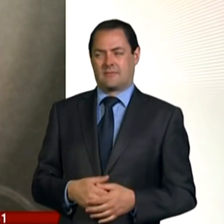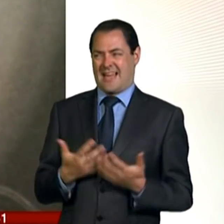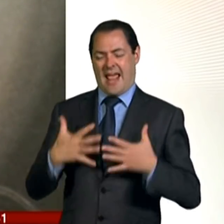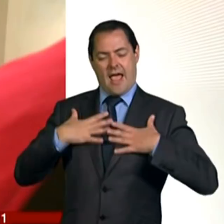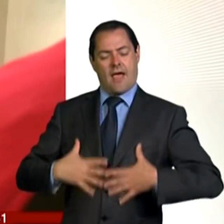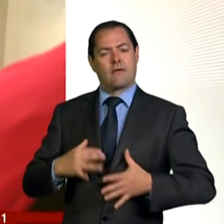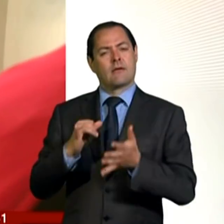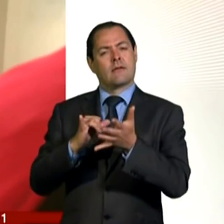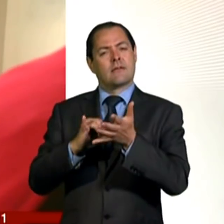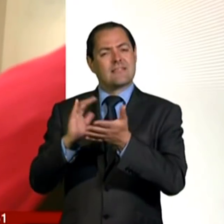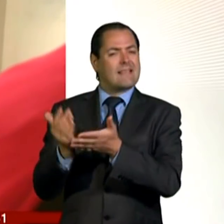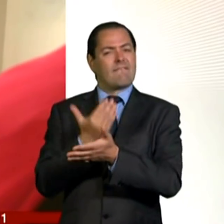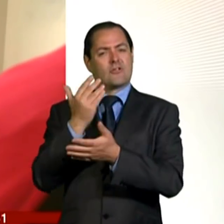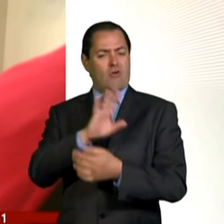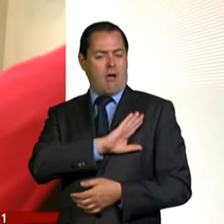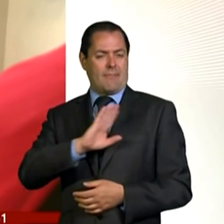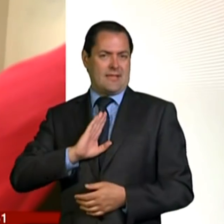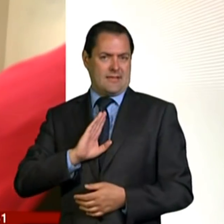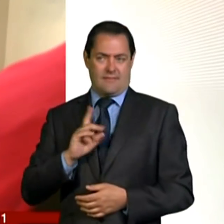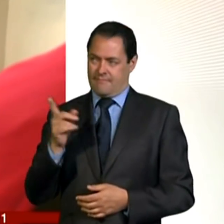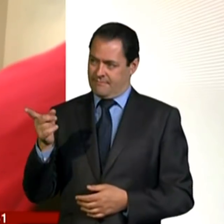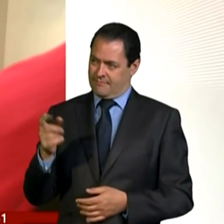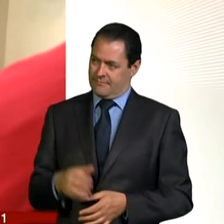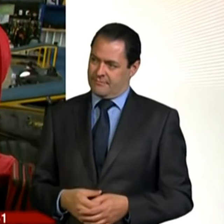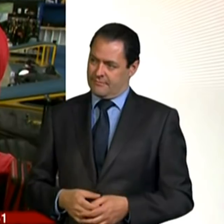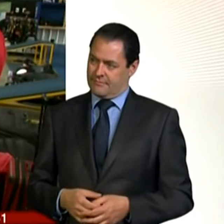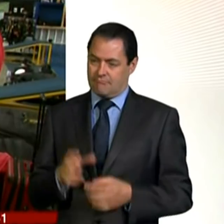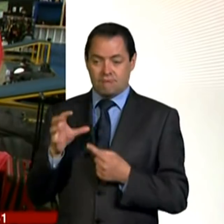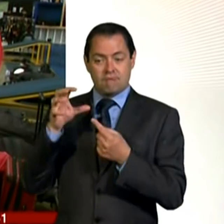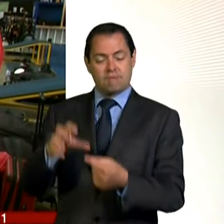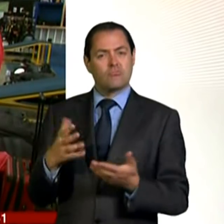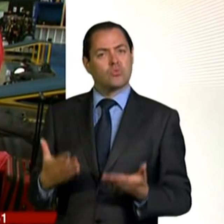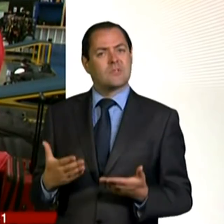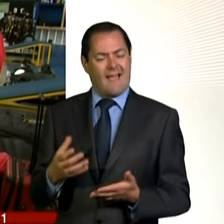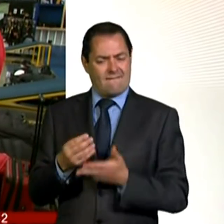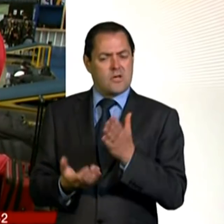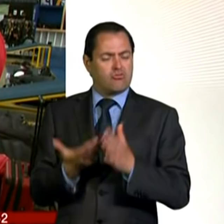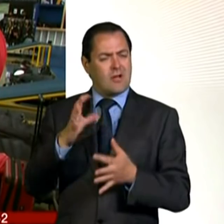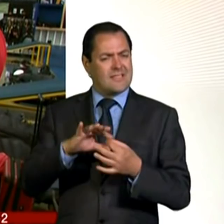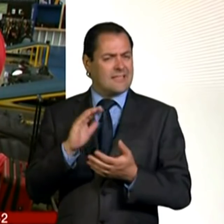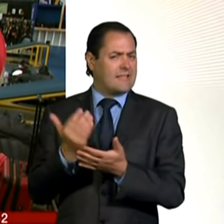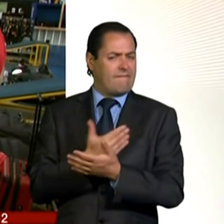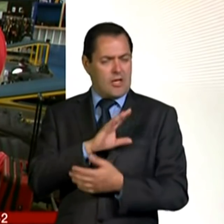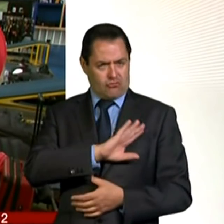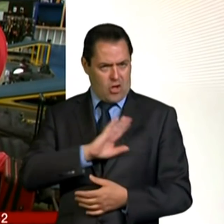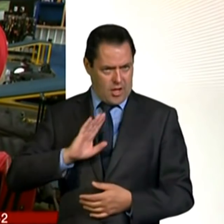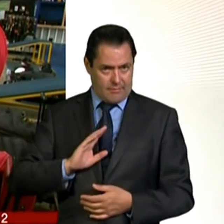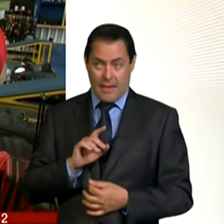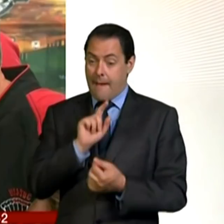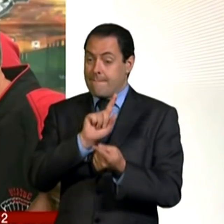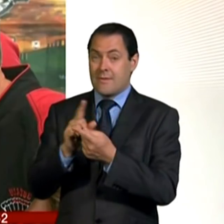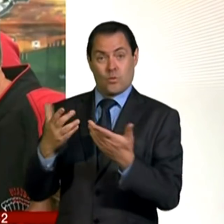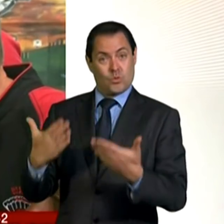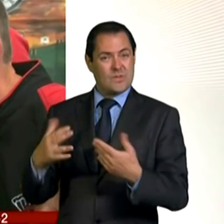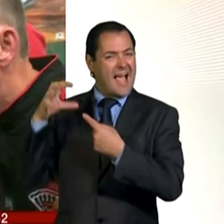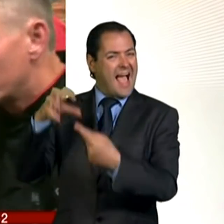uniform is that of the Salvation Army, and his jump today will raise money for it. He meets his modern-day equivalents,